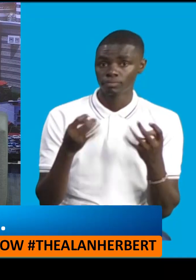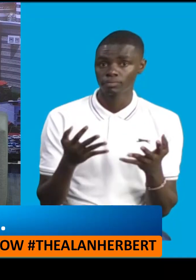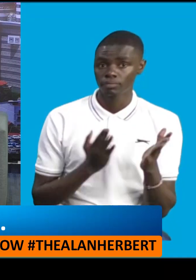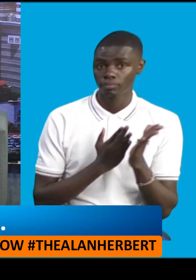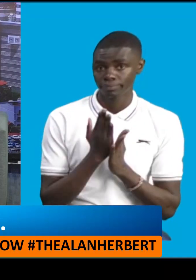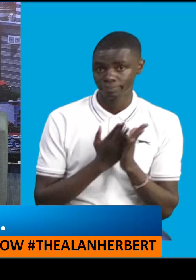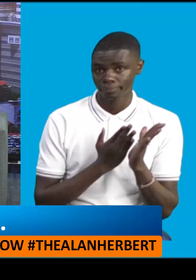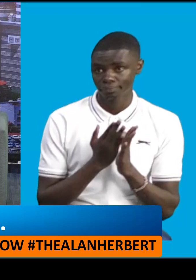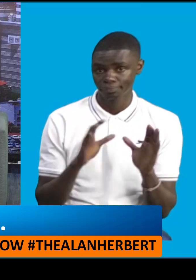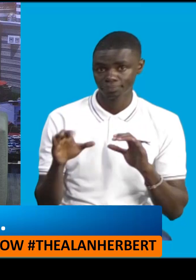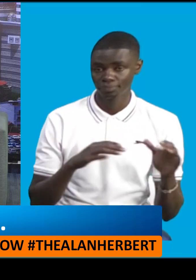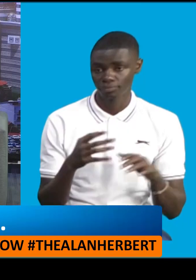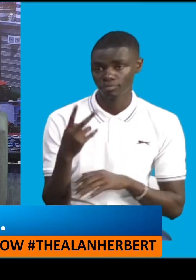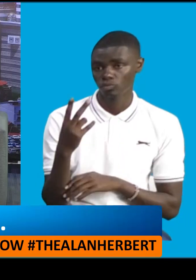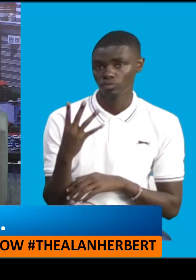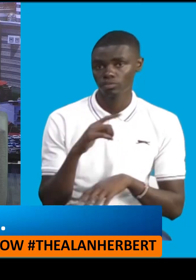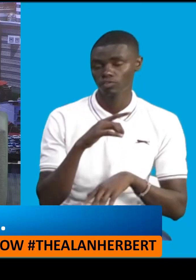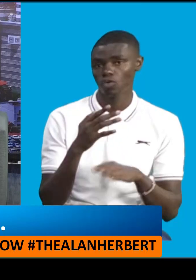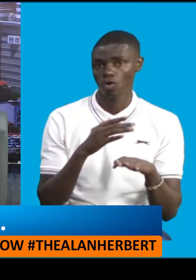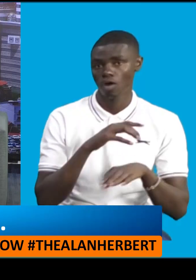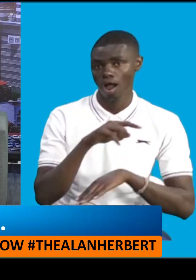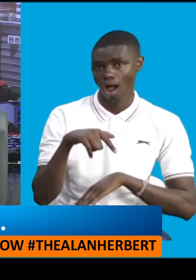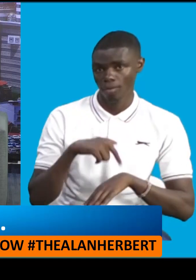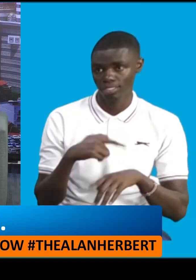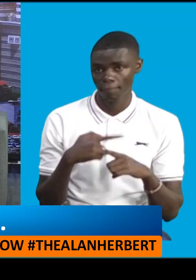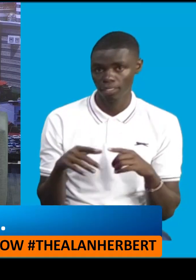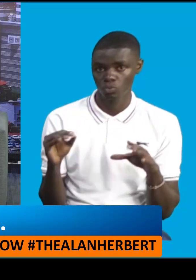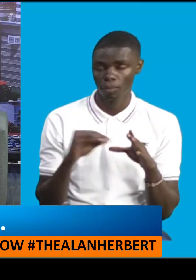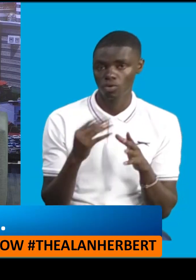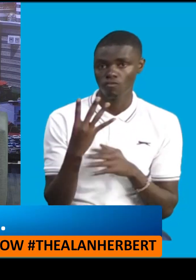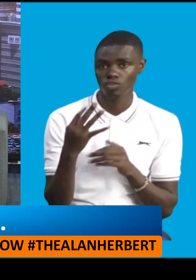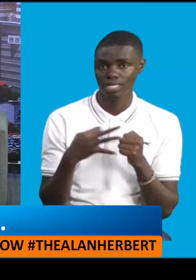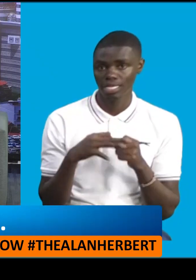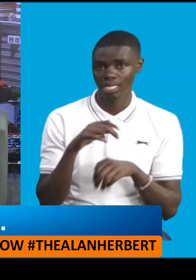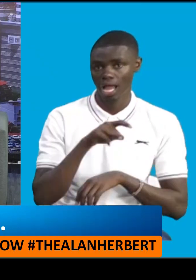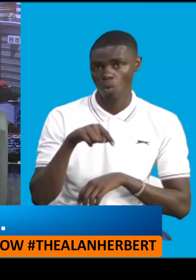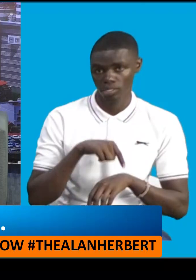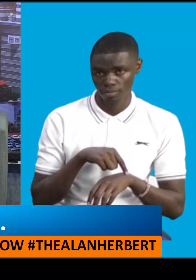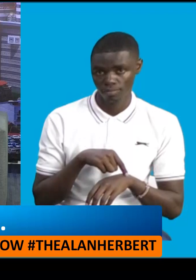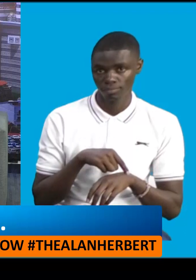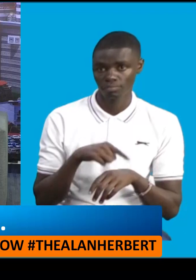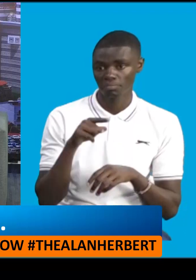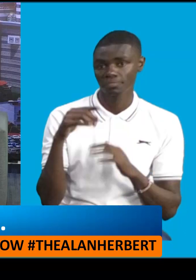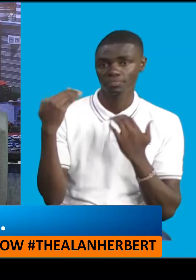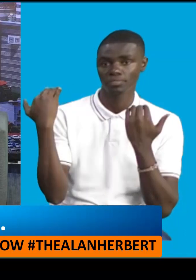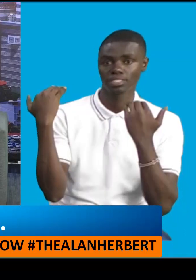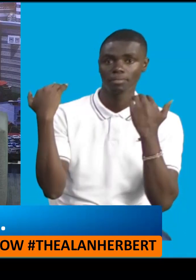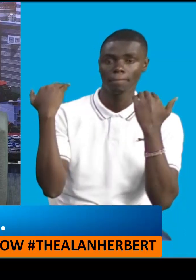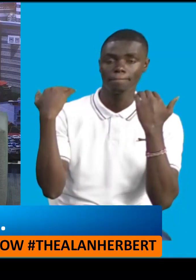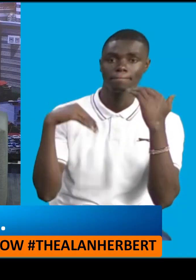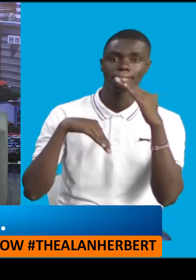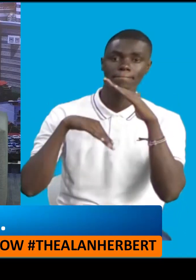in most services we are able to do in under 24 hours. Yes. But we put 48 hours as the